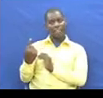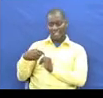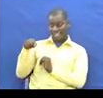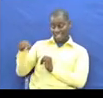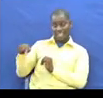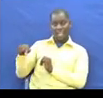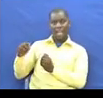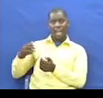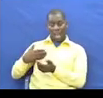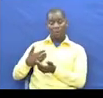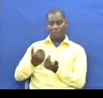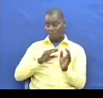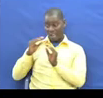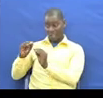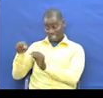here.